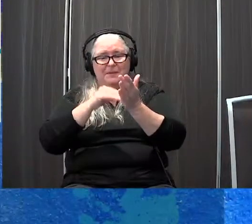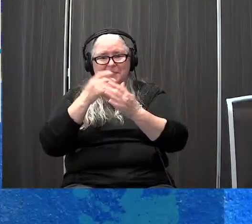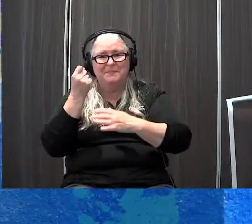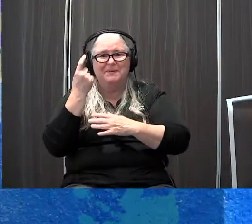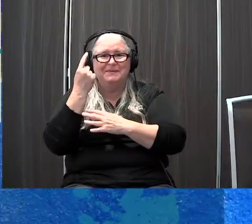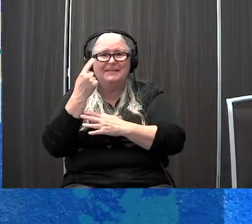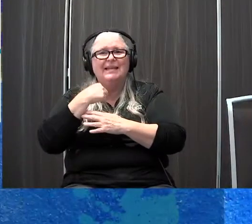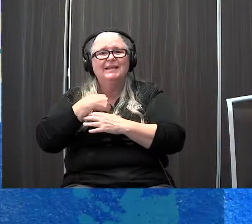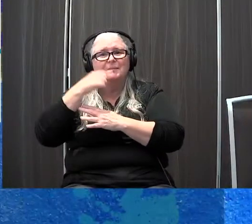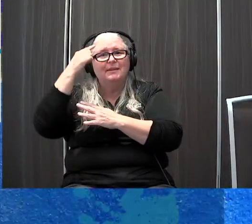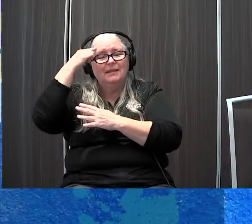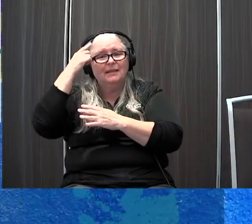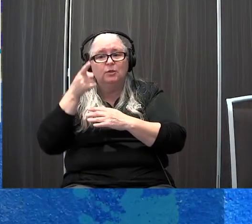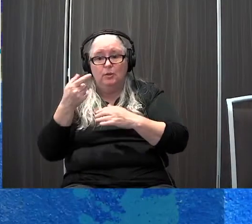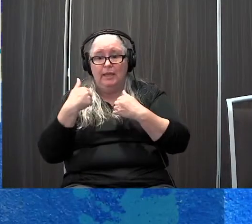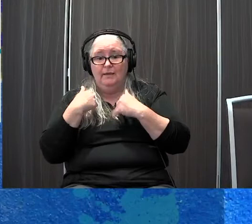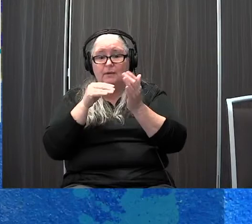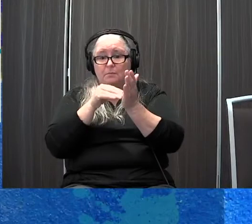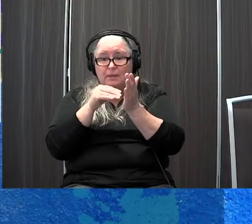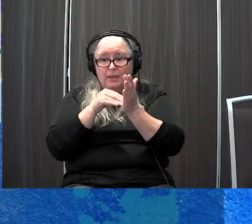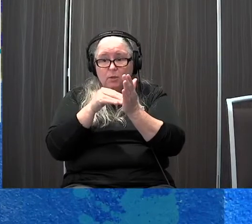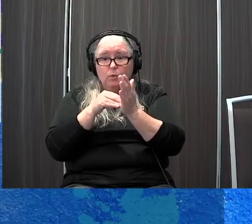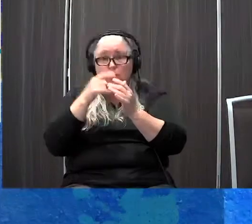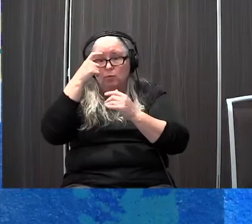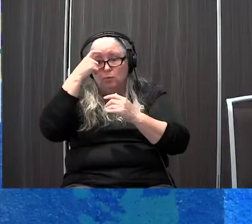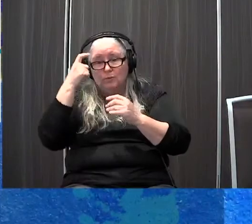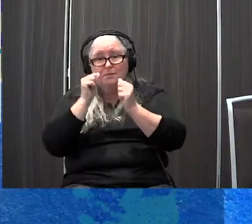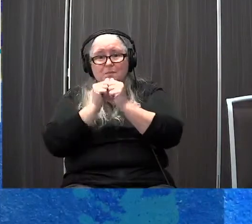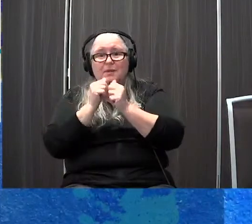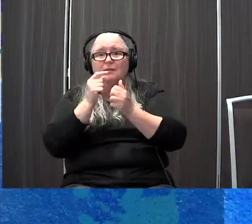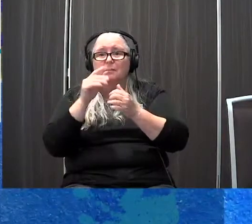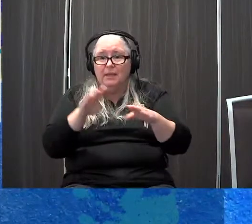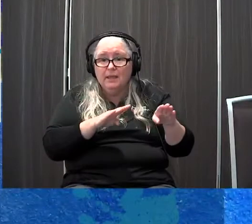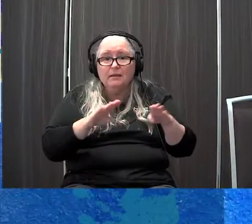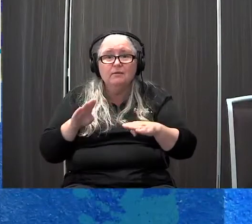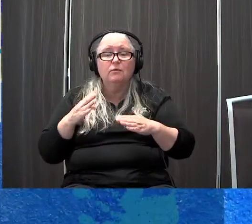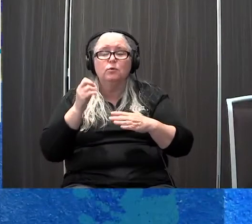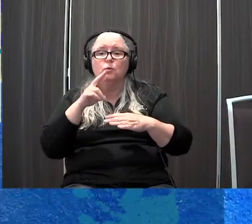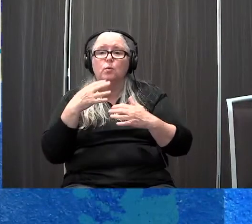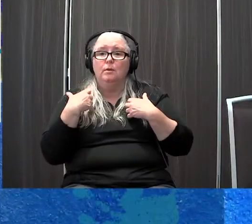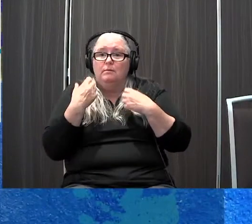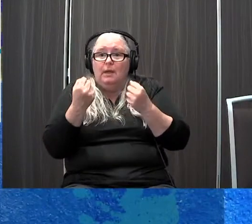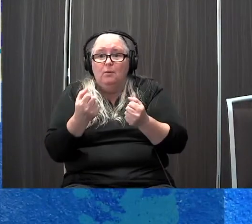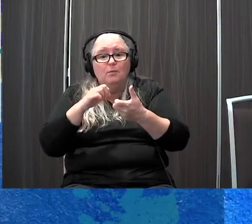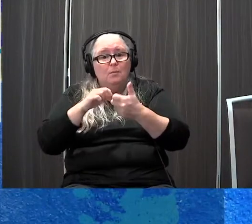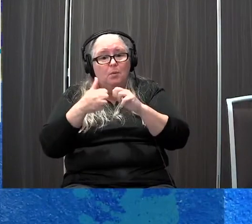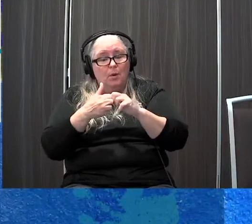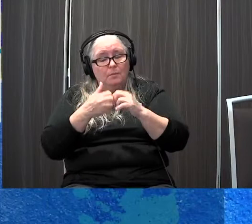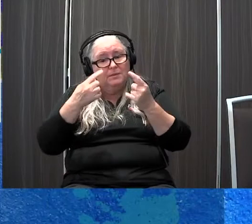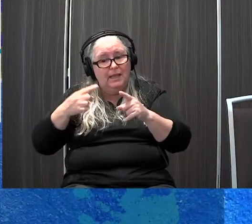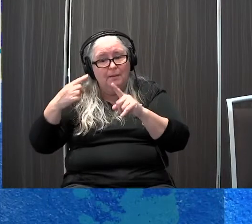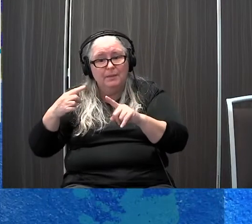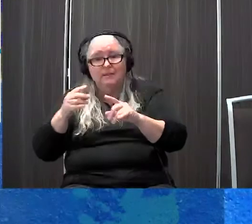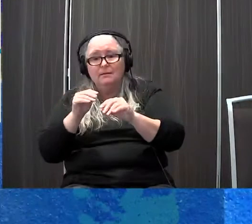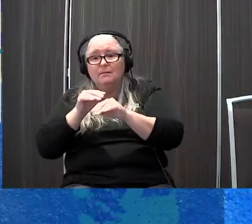often are thinking about, are there a medical trigger to behaviors, or how is the health issues that have occurred impacting development? And then how